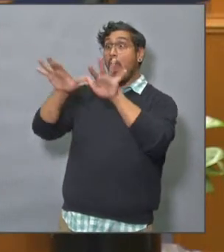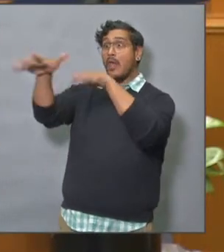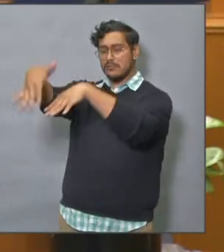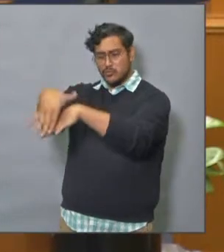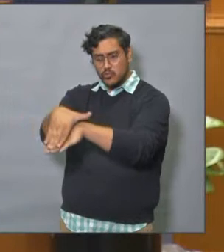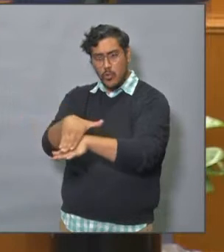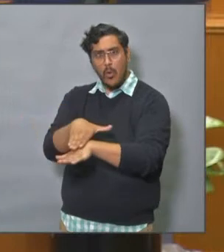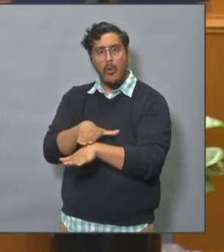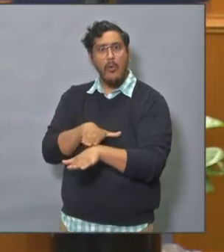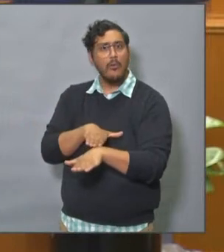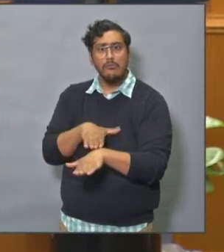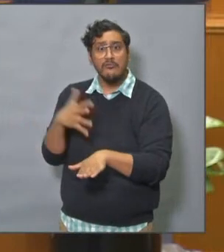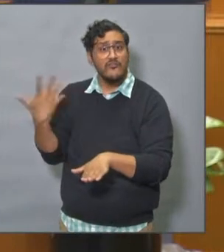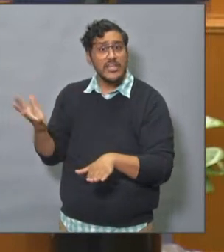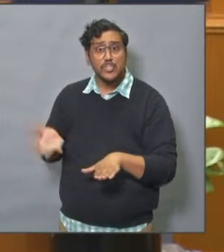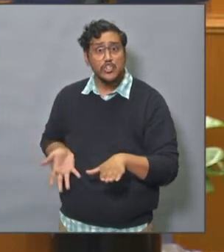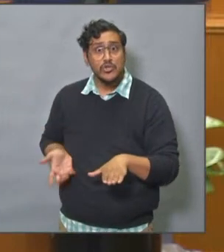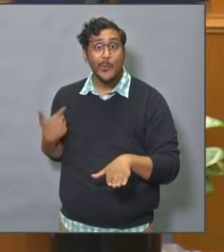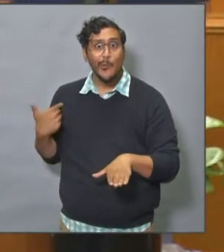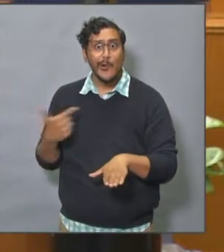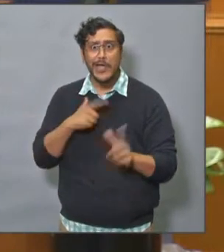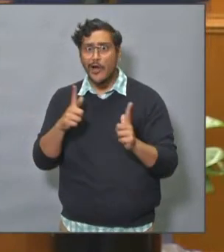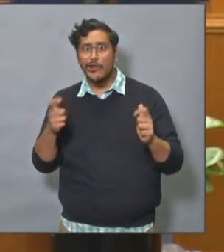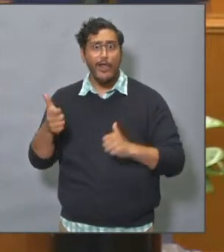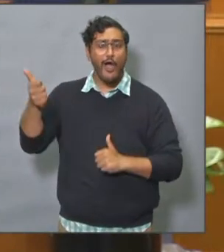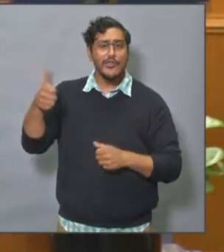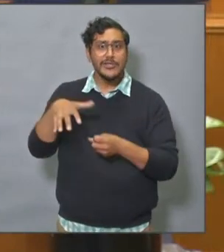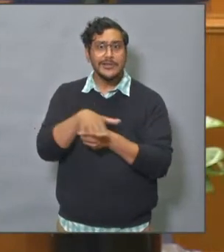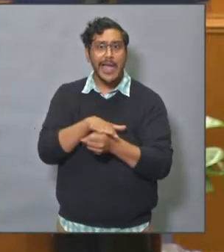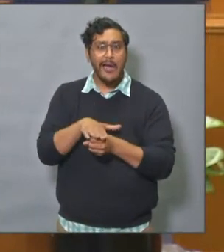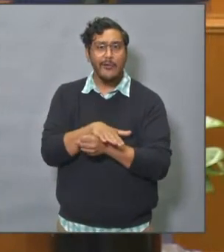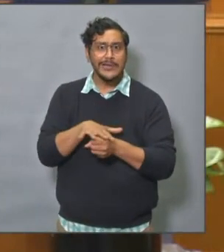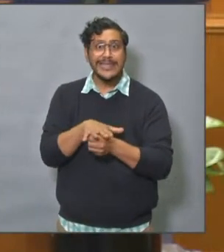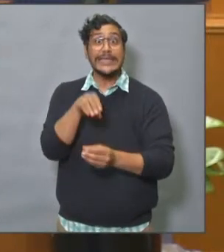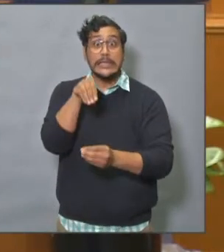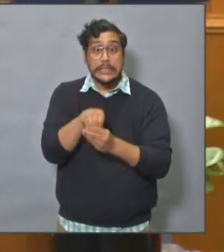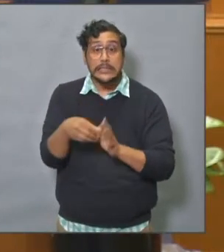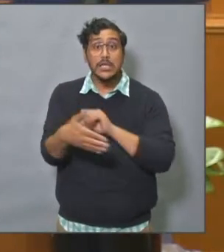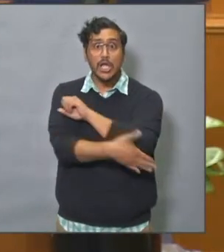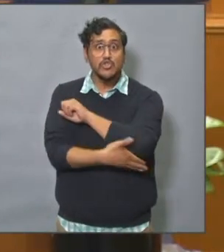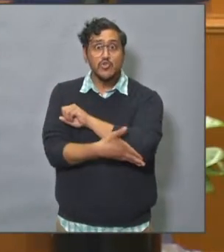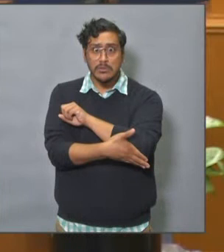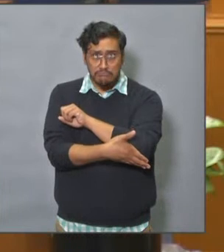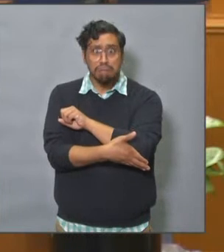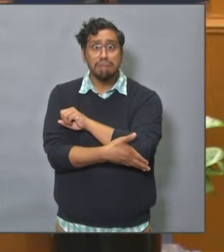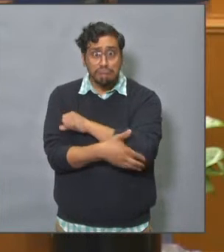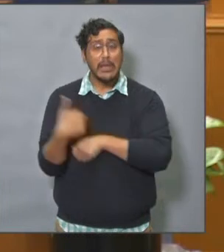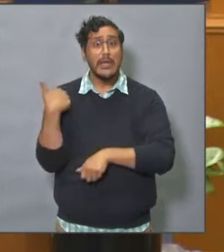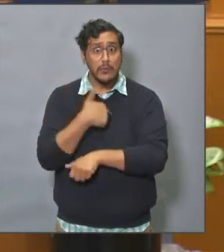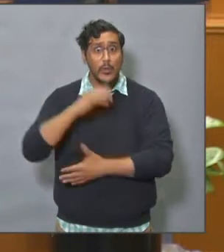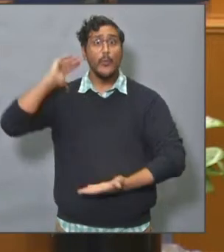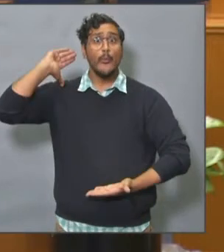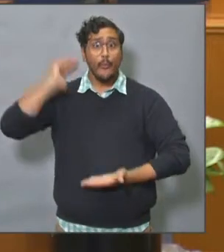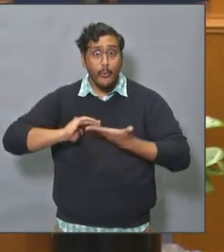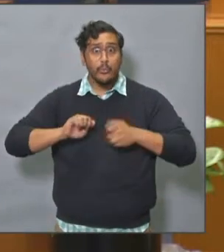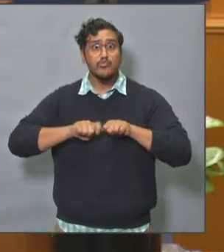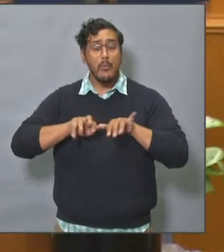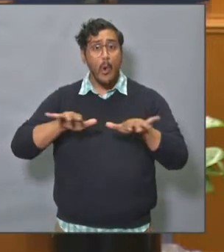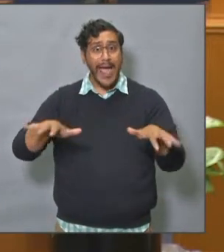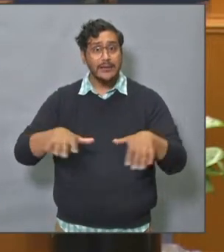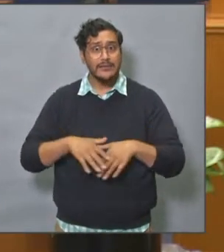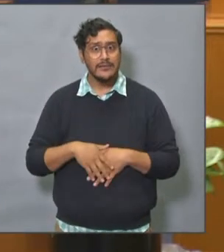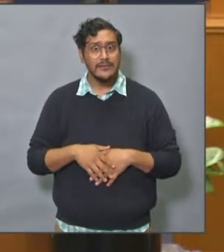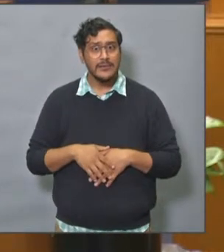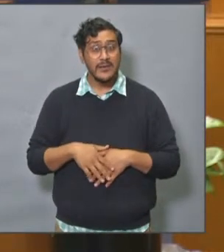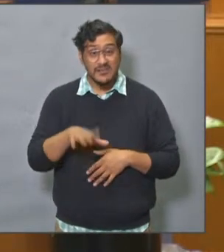LA County. The largest county in the country managed to actually slow the spread. And we slowed the spread at a time where we